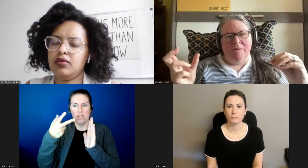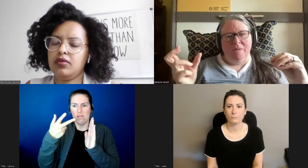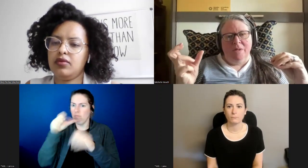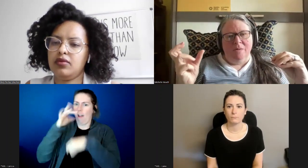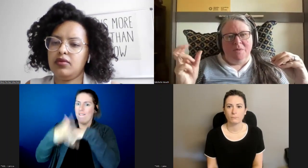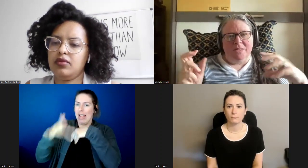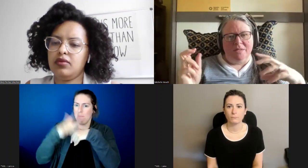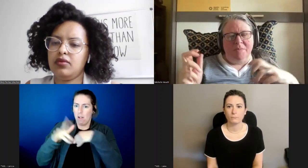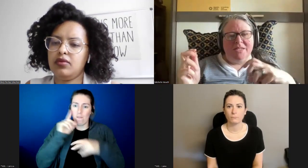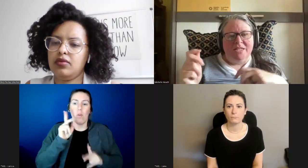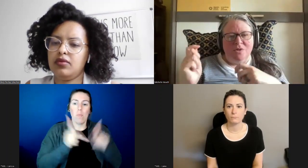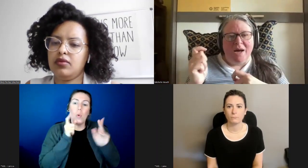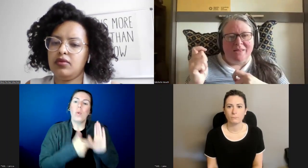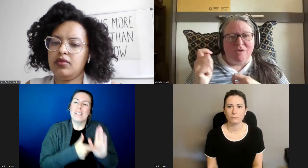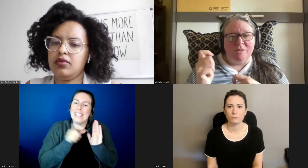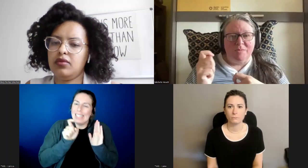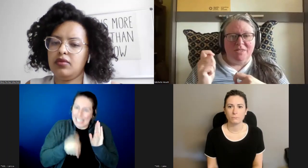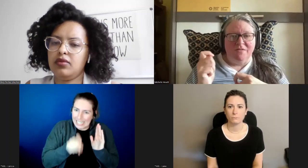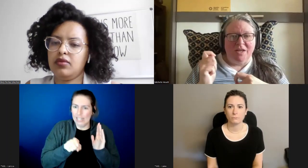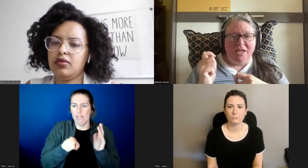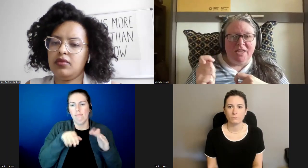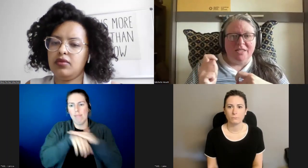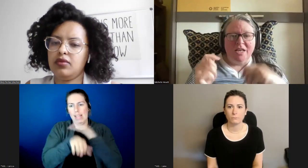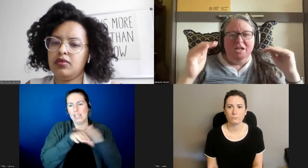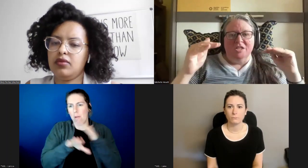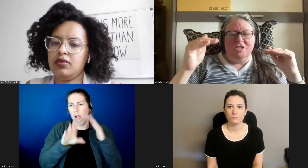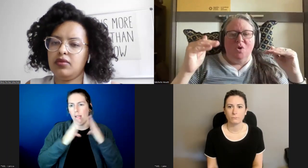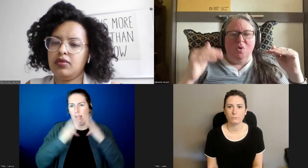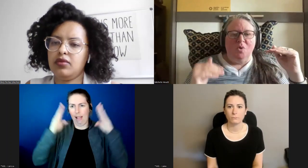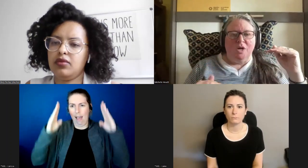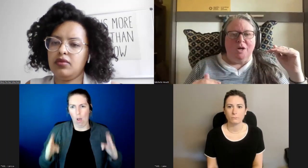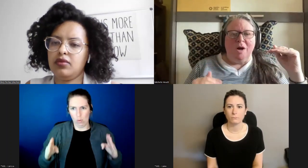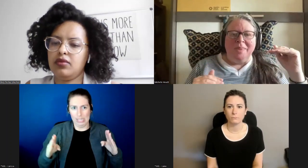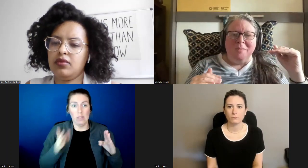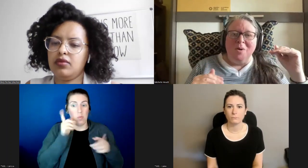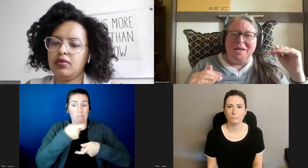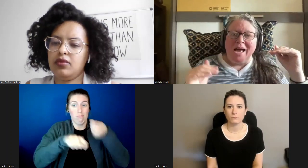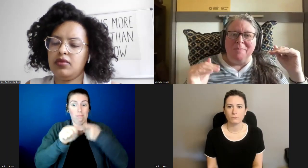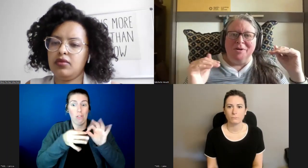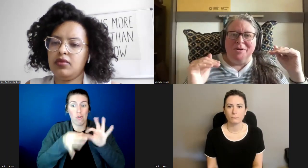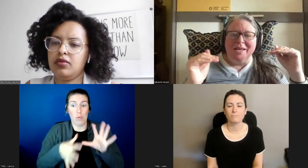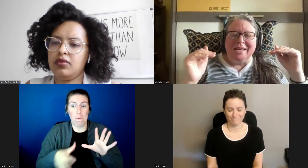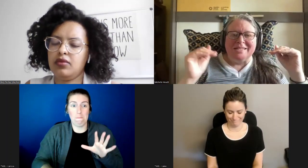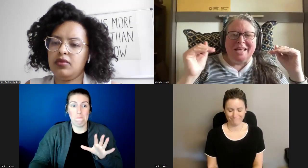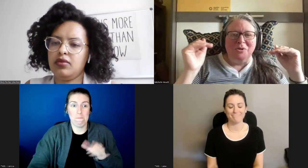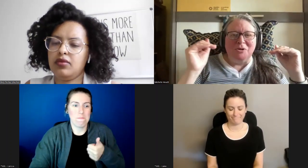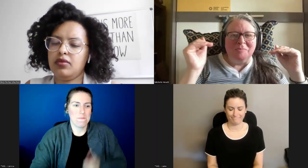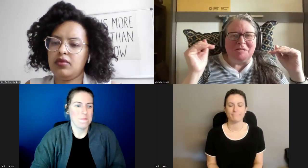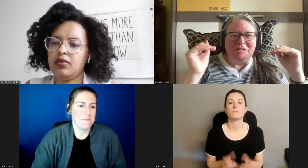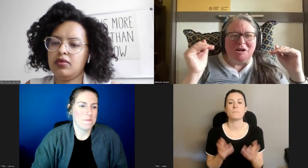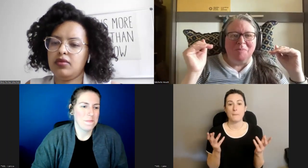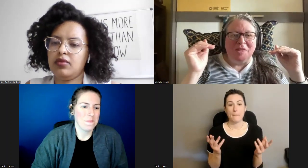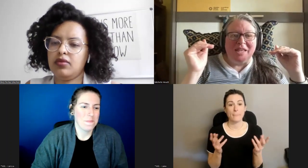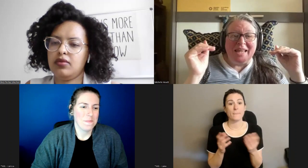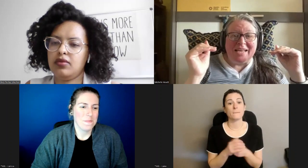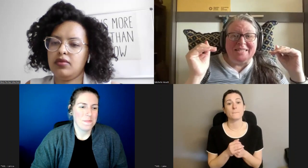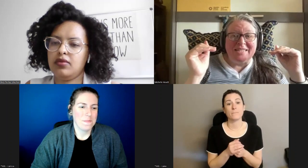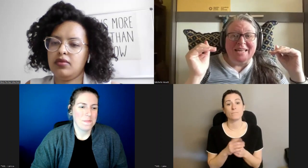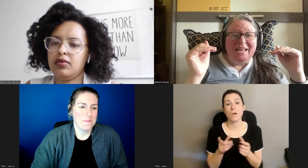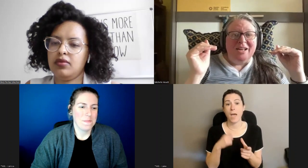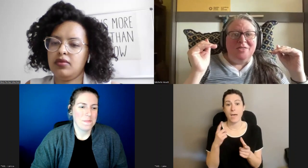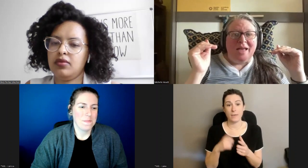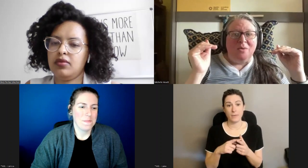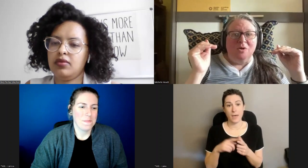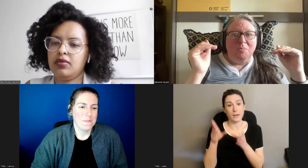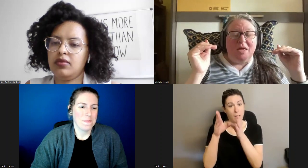from people with disabilities who had those specific needs. So, you know, and then what would happen is they would come to the top of the